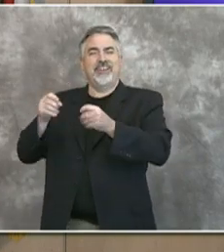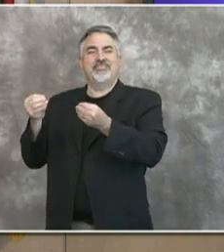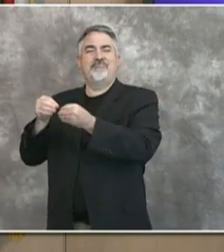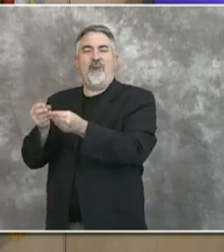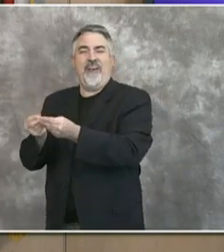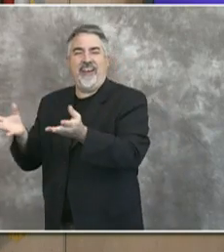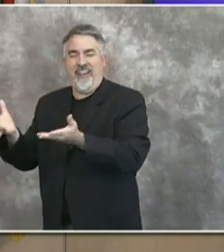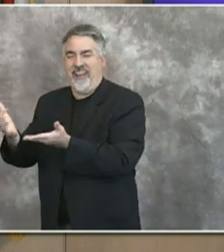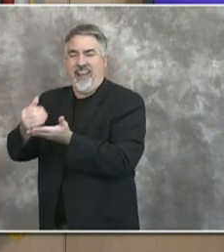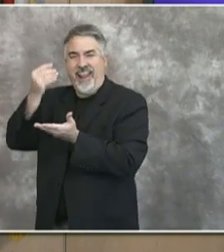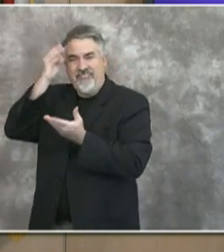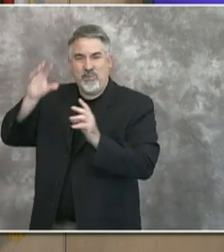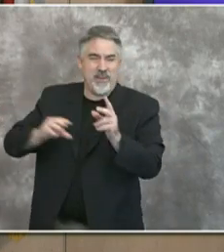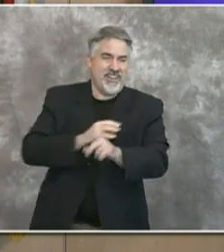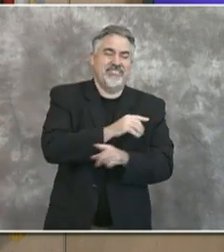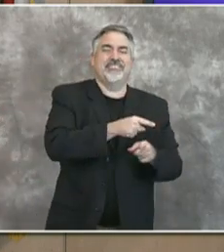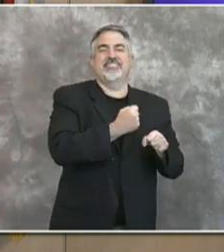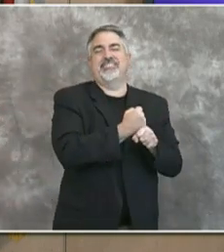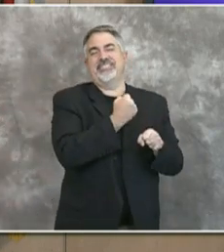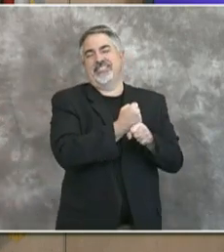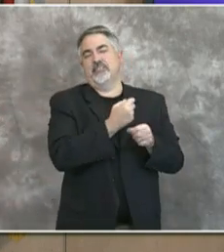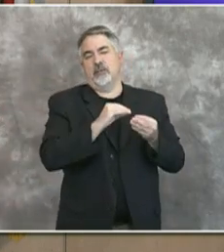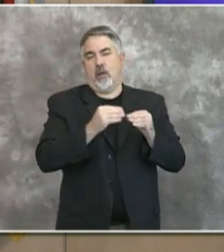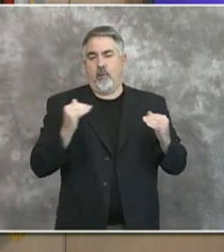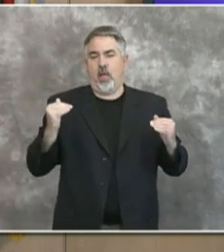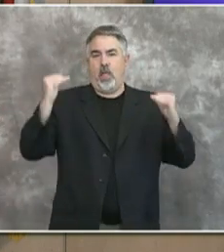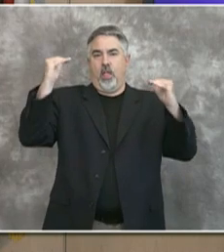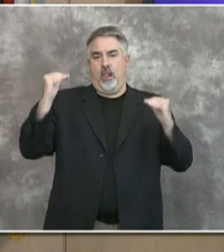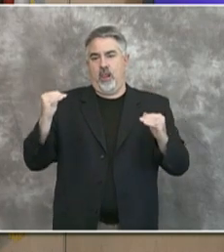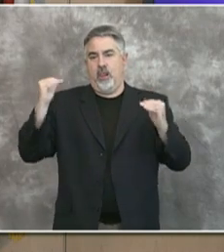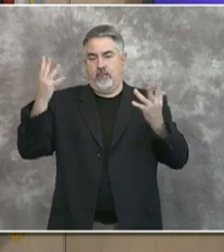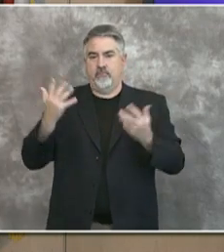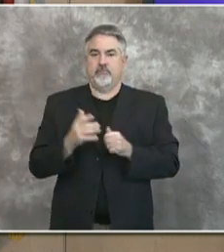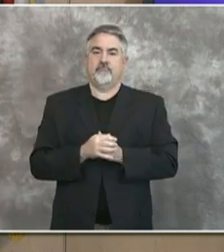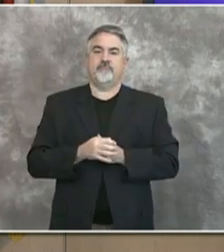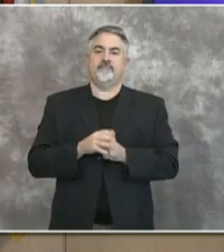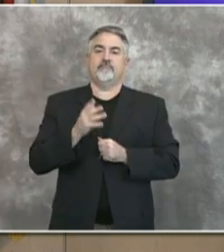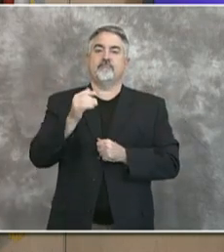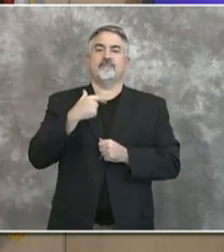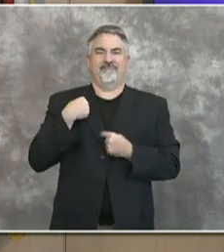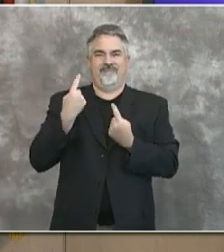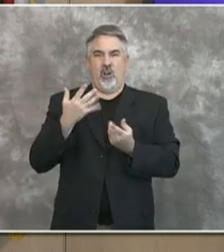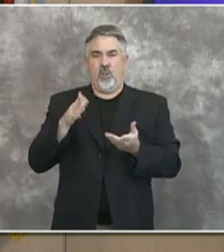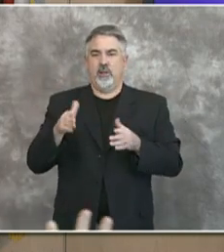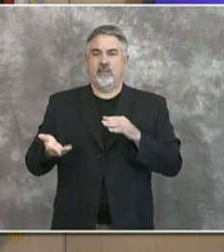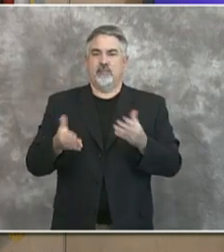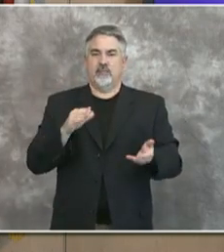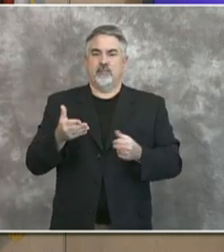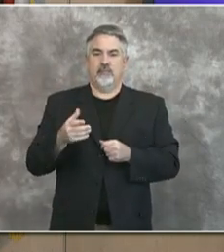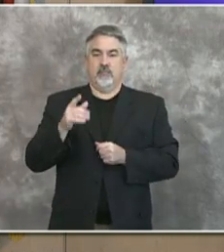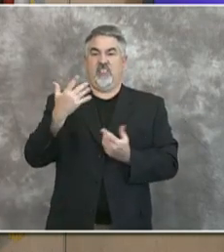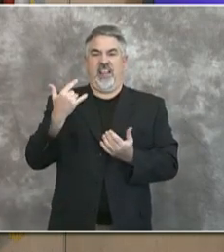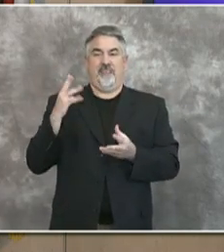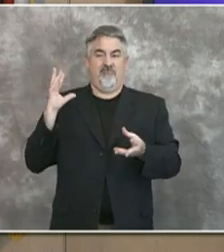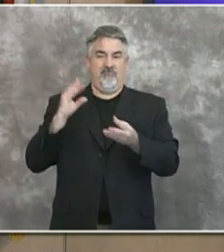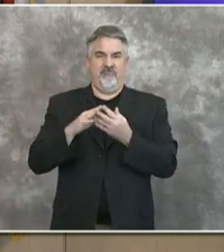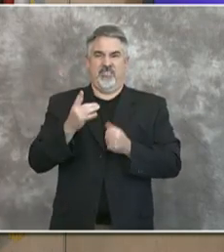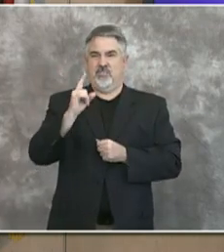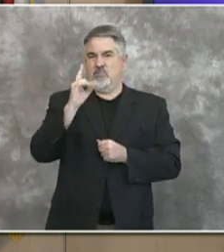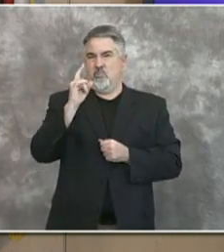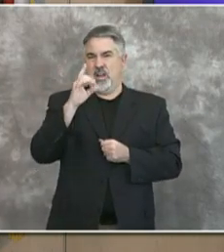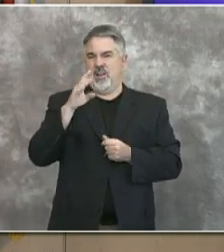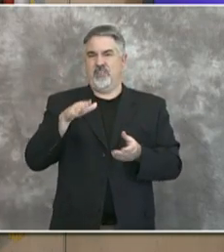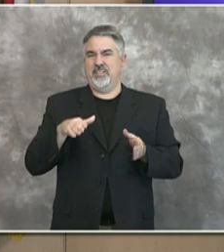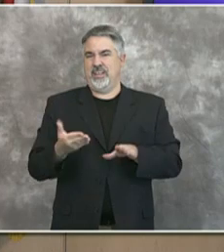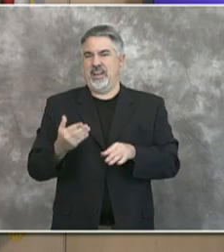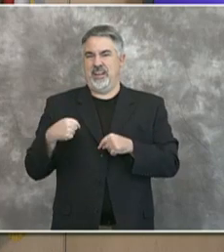hold the line. Today we are reporting 3 unfortunate losses of life, which brings us to 100 total deaths for the county. And